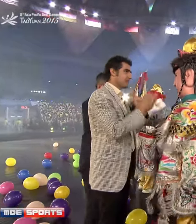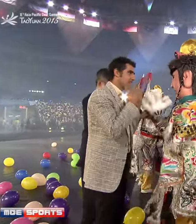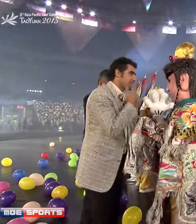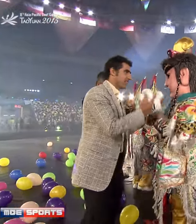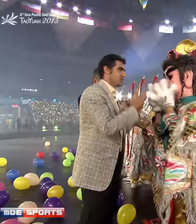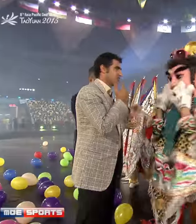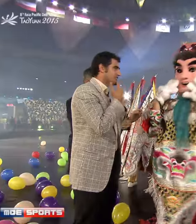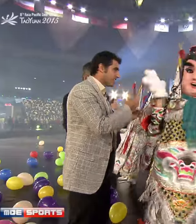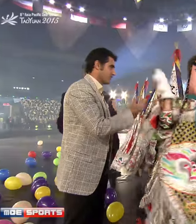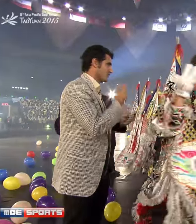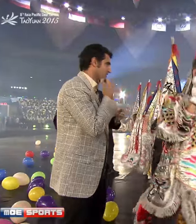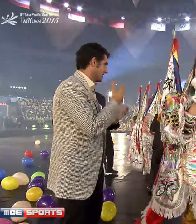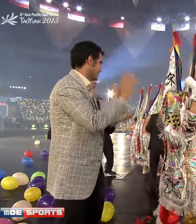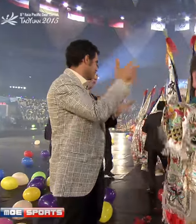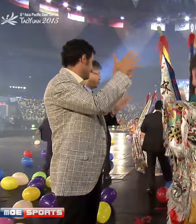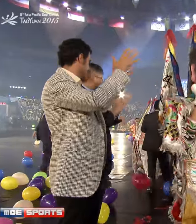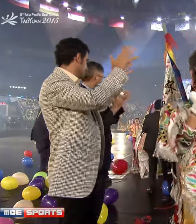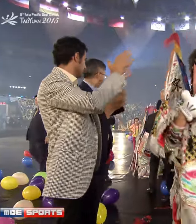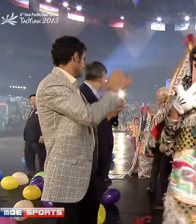characters.